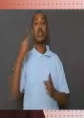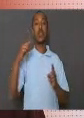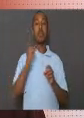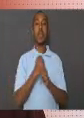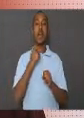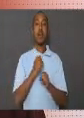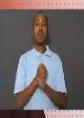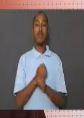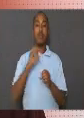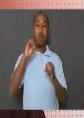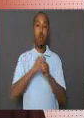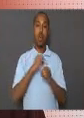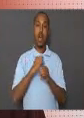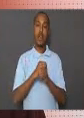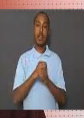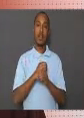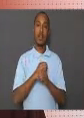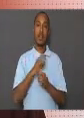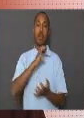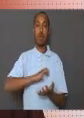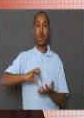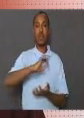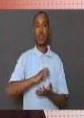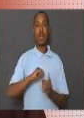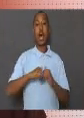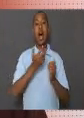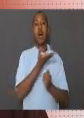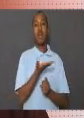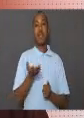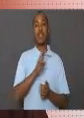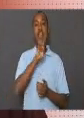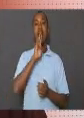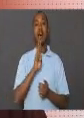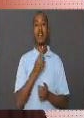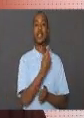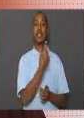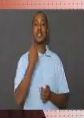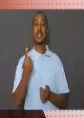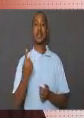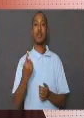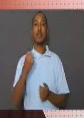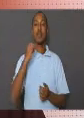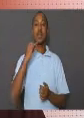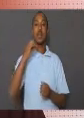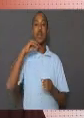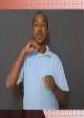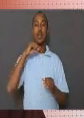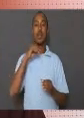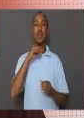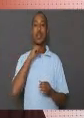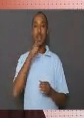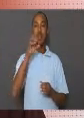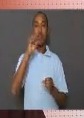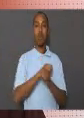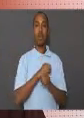up of organic compounds. However, there are some inorganic substances that